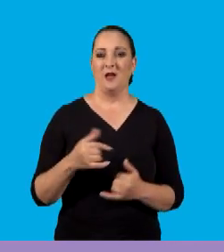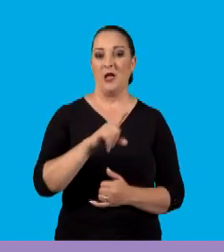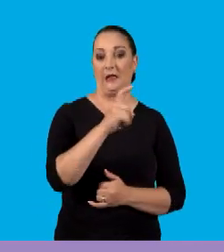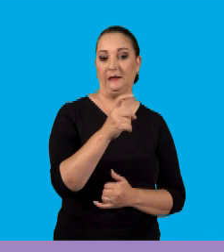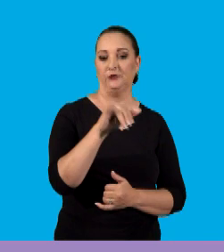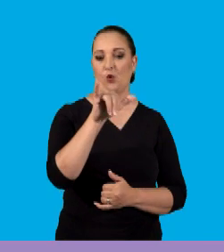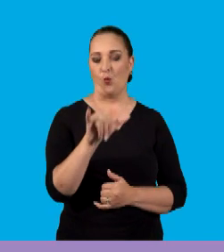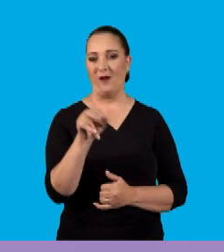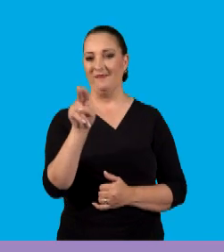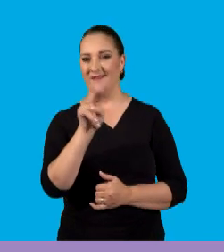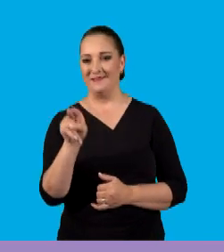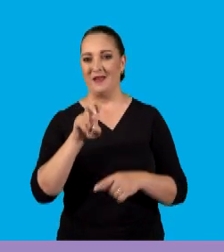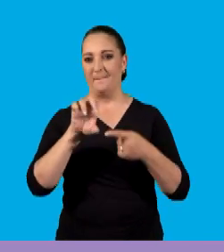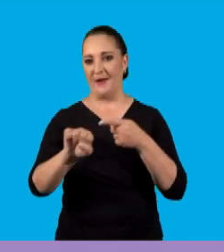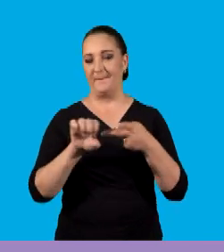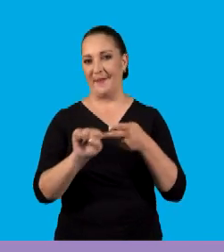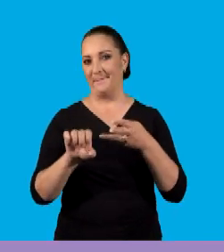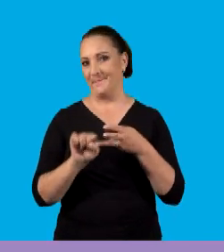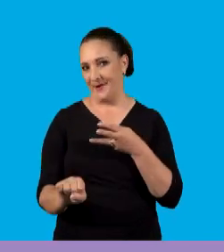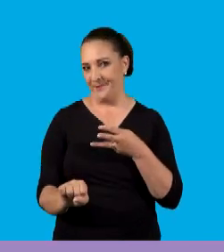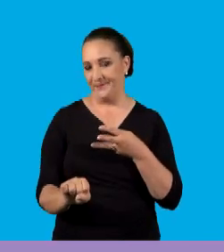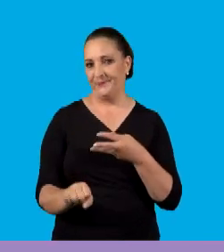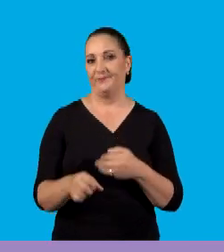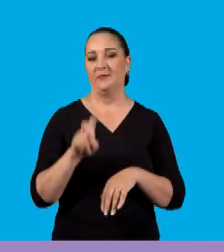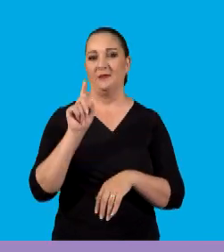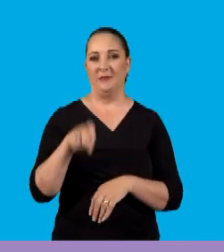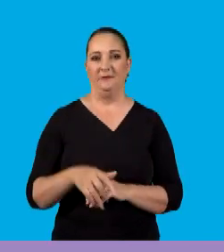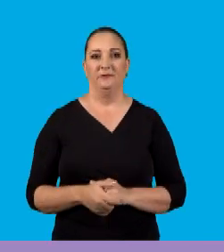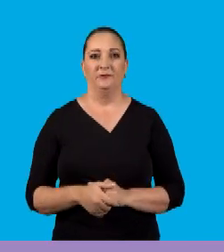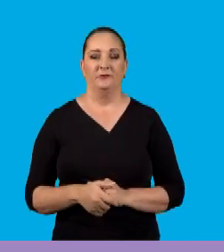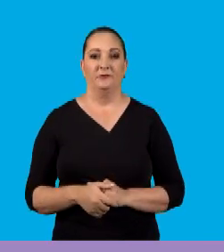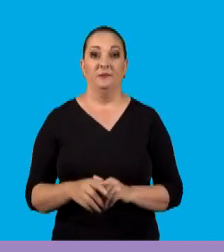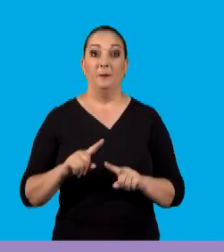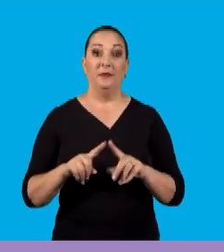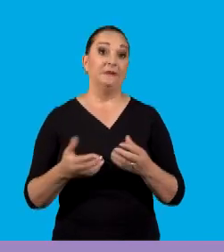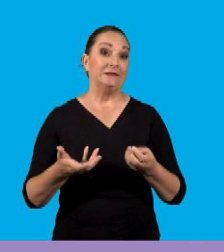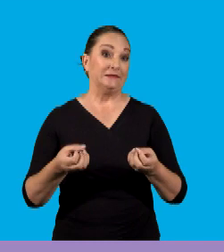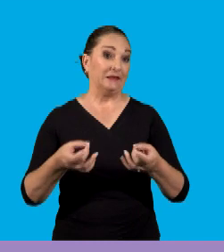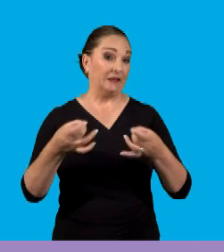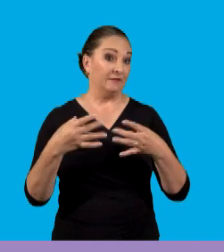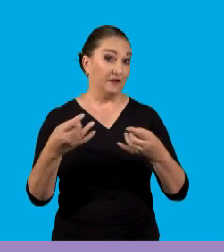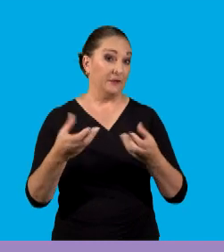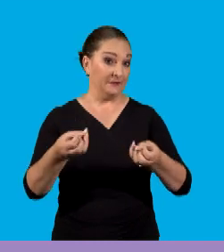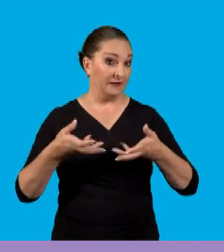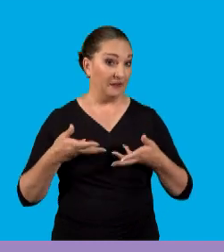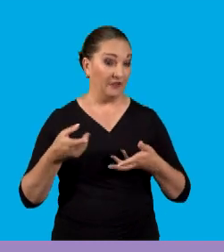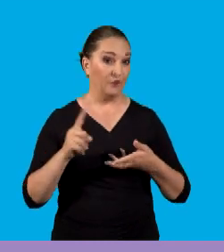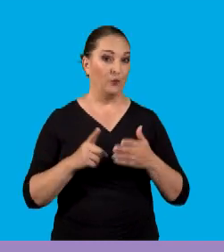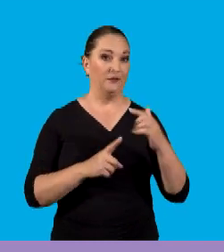the unknown angle X, Y, and Z in the diagram that follows. We are only